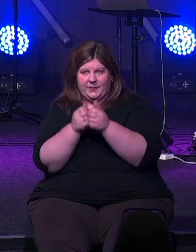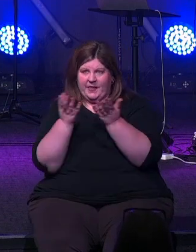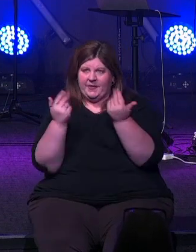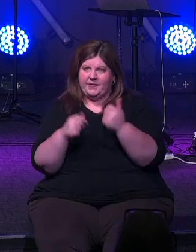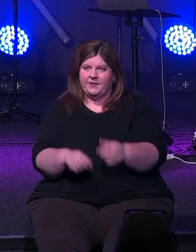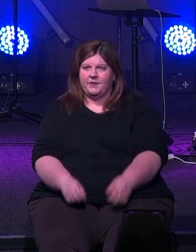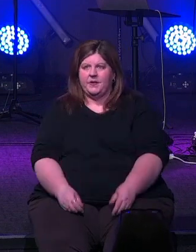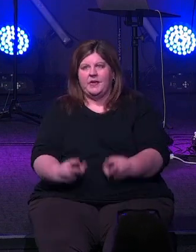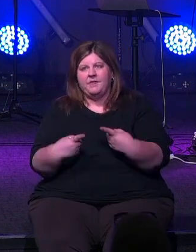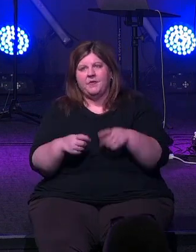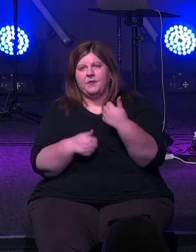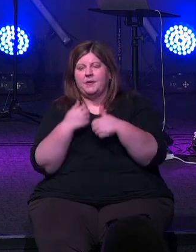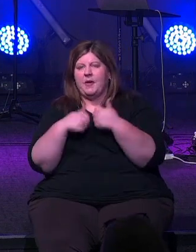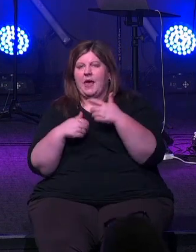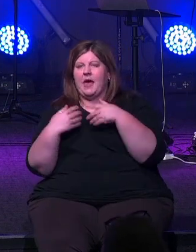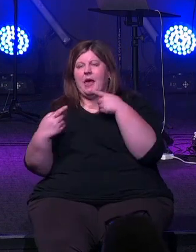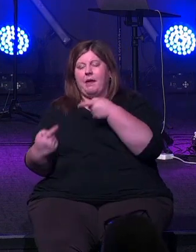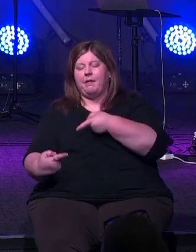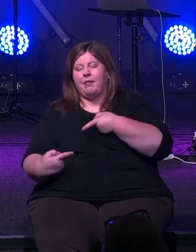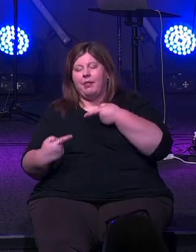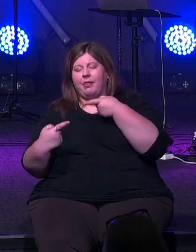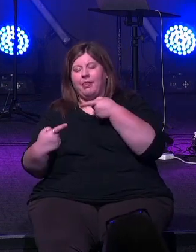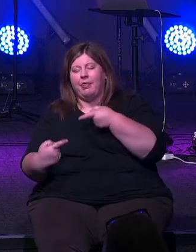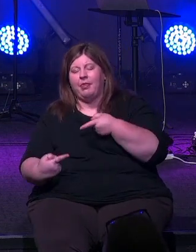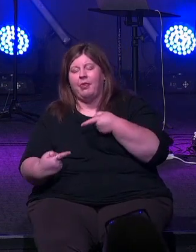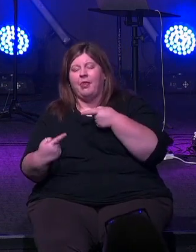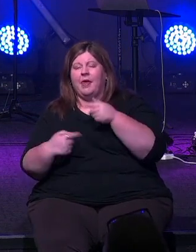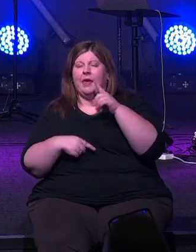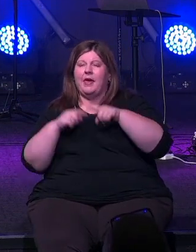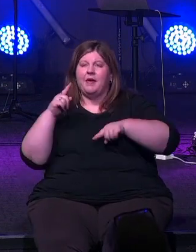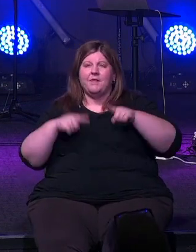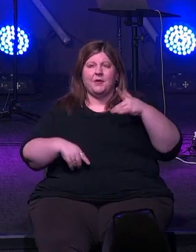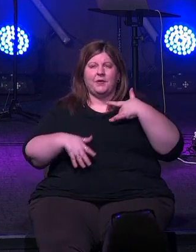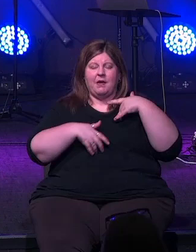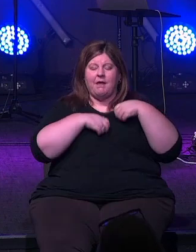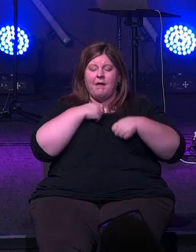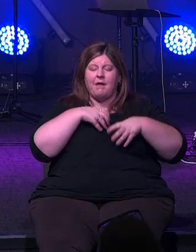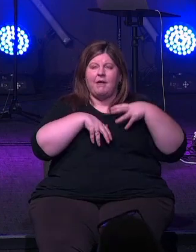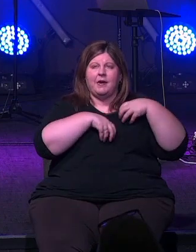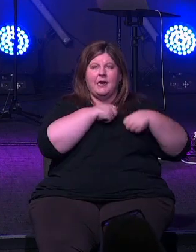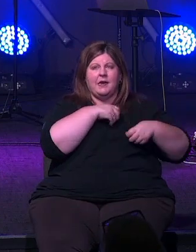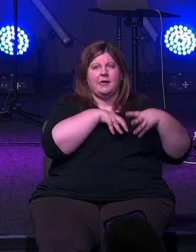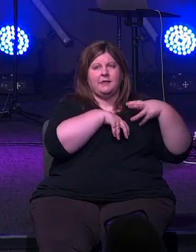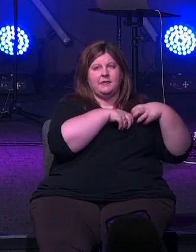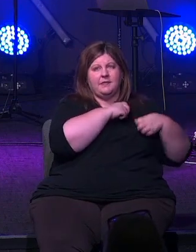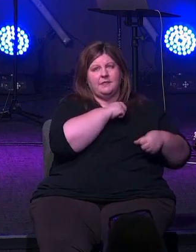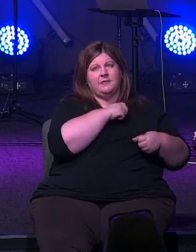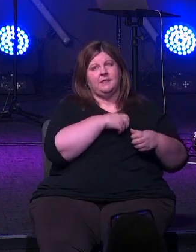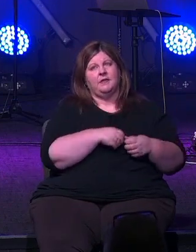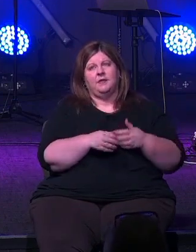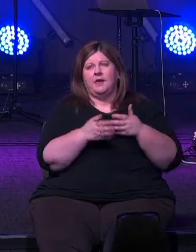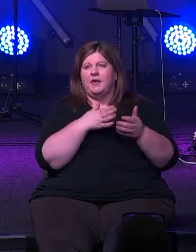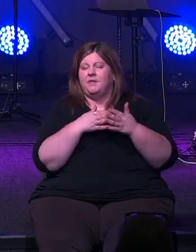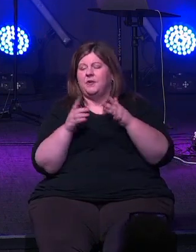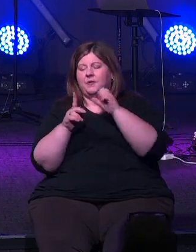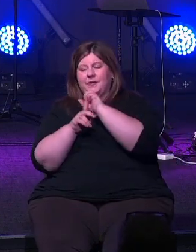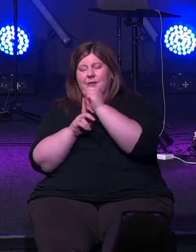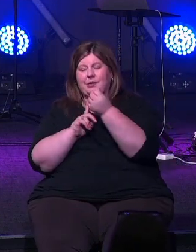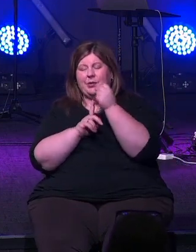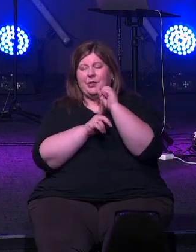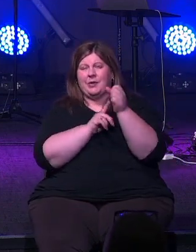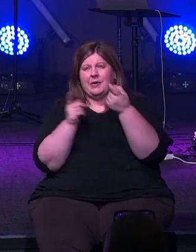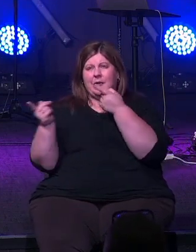Together. Through every battle, through every heartbreak, through